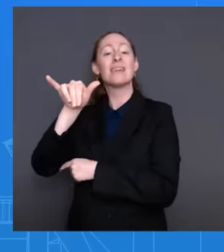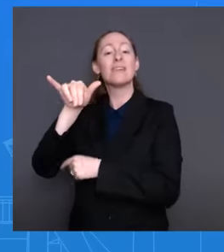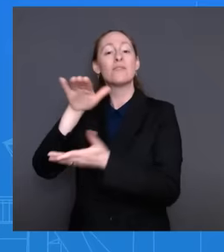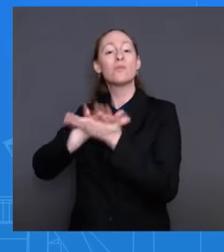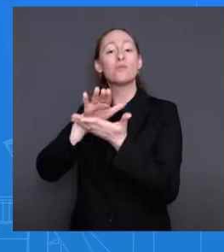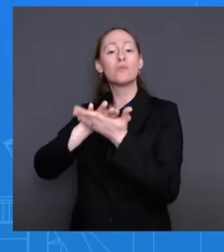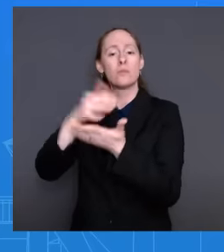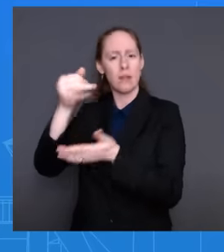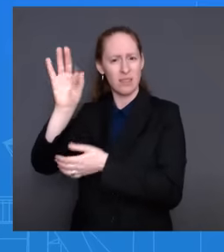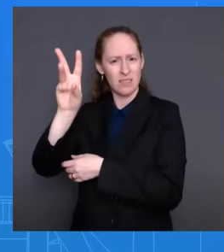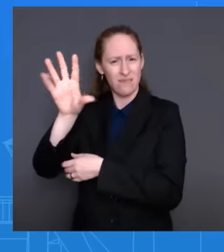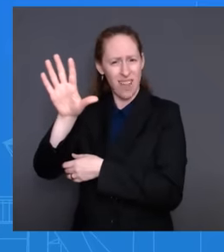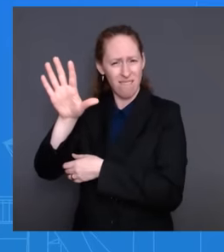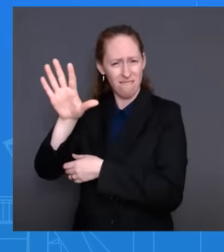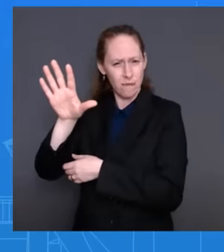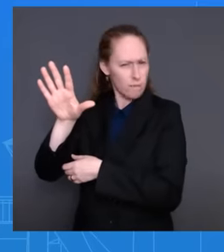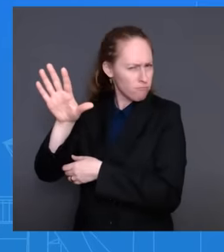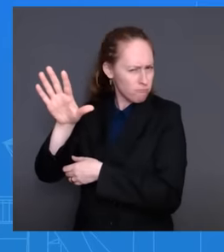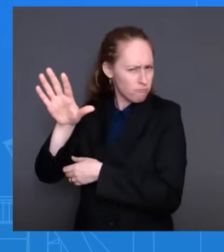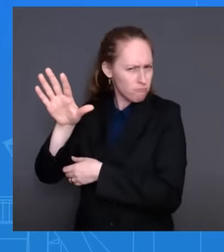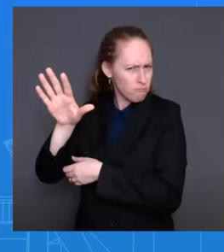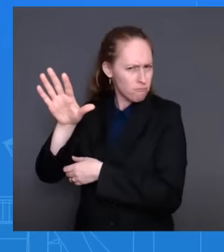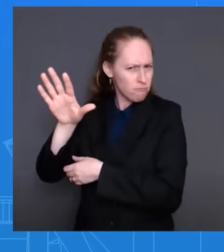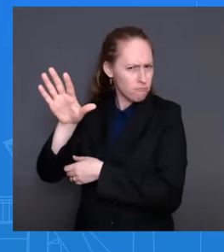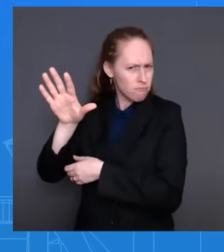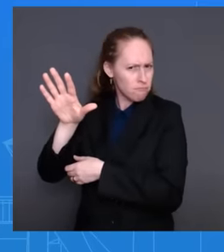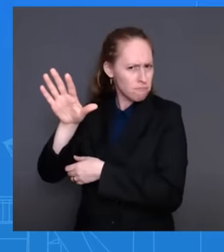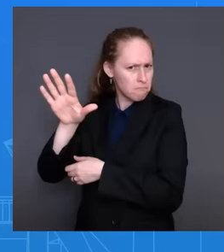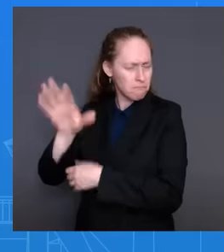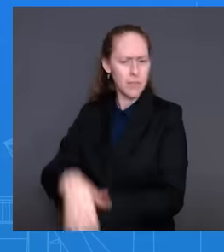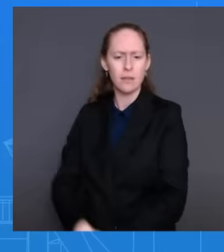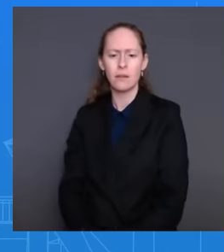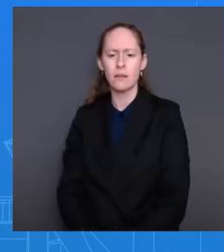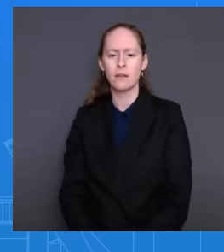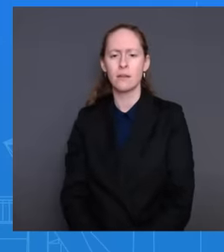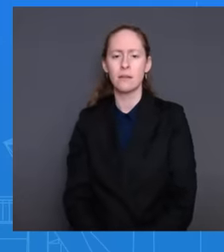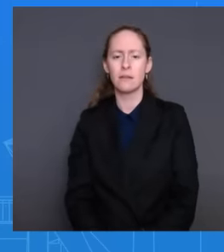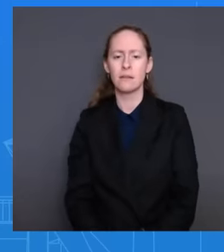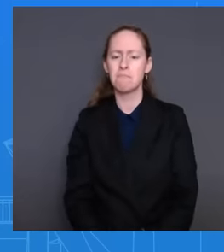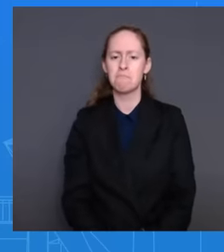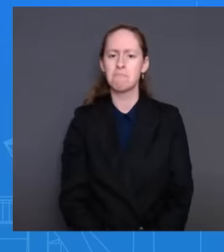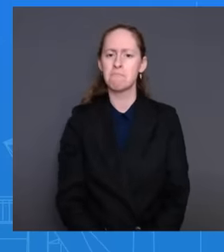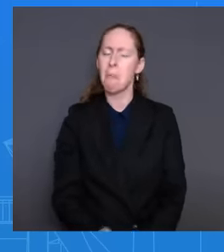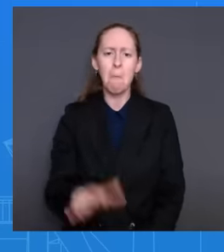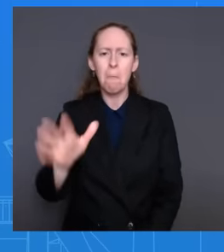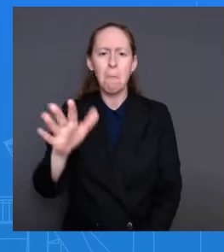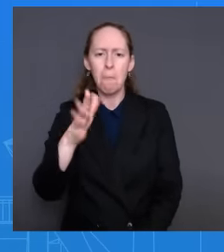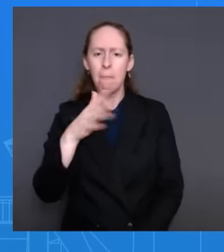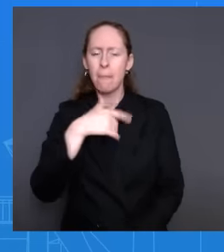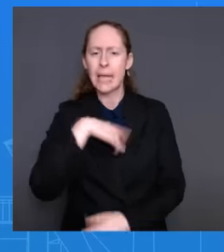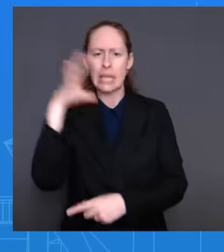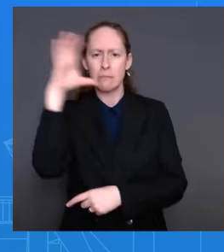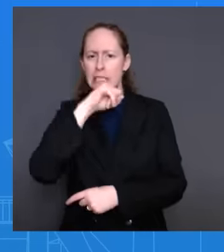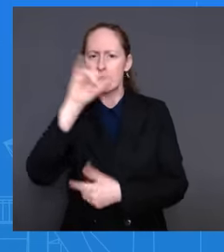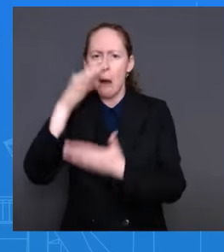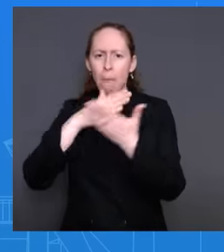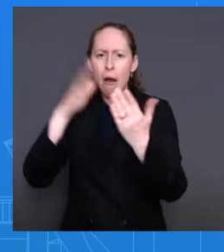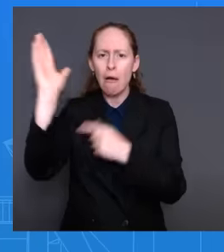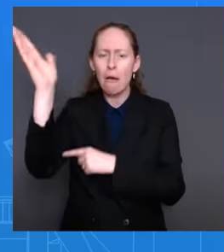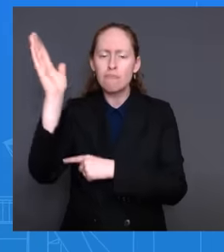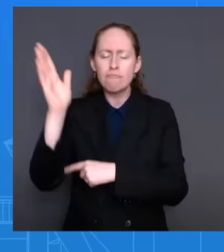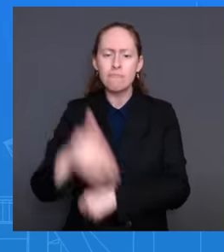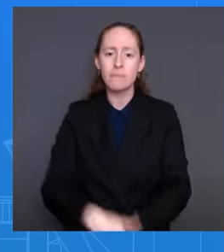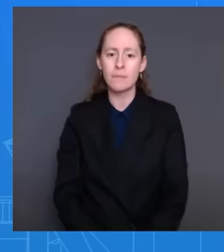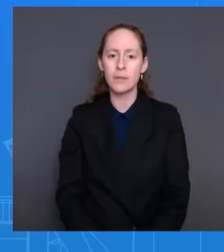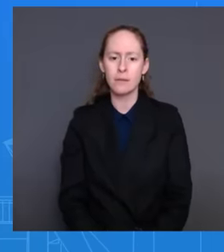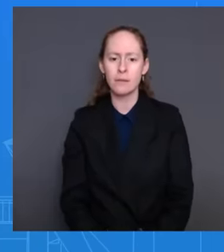1965? So I did not hear that part of the speech, so right I would have to. Okay, I did. I missed. A lot of writing about it. I hear you. I hear you. I